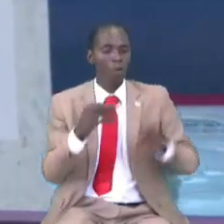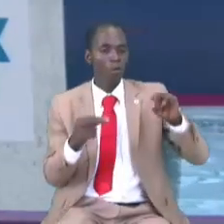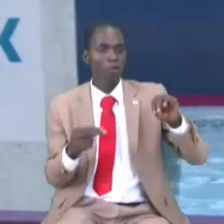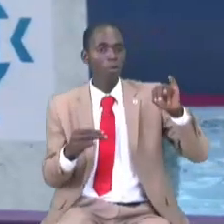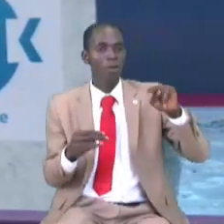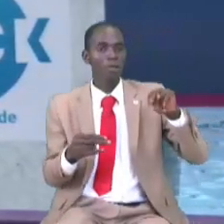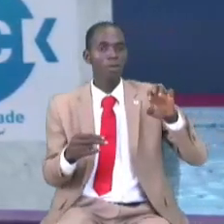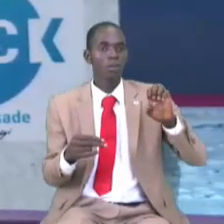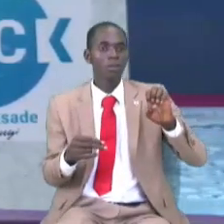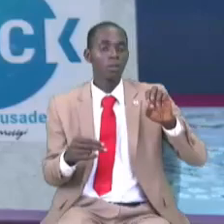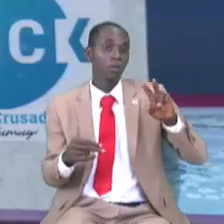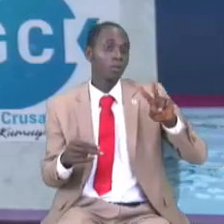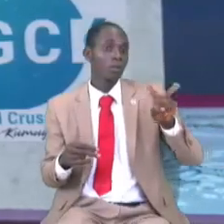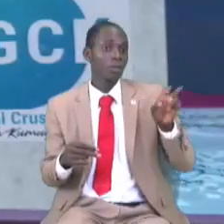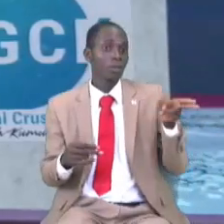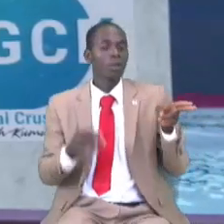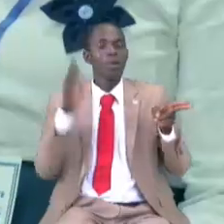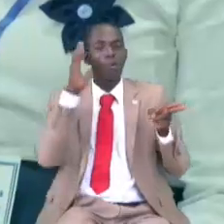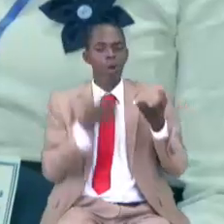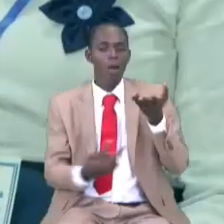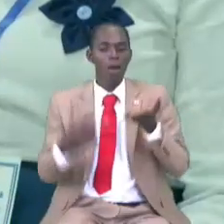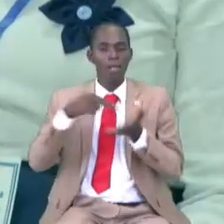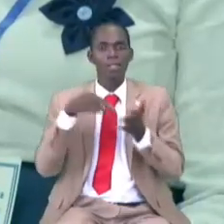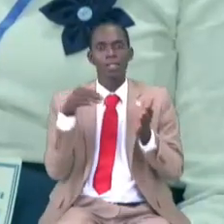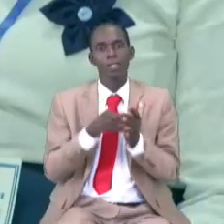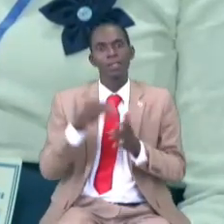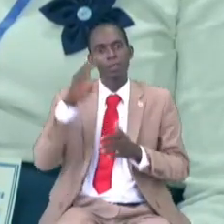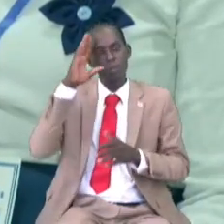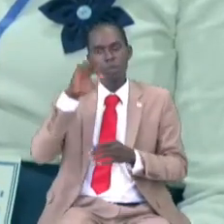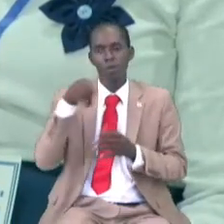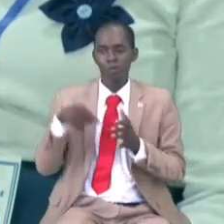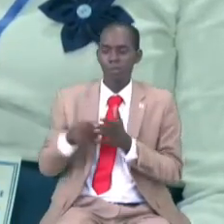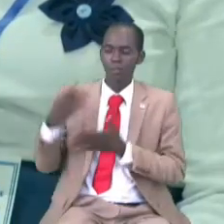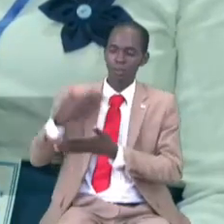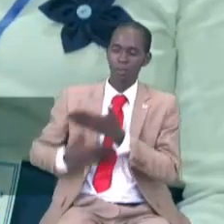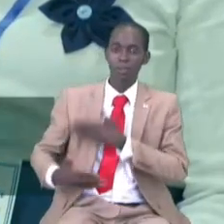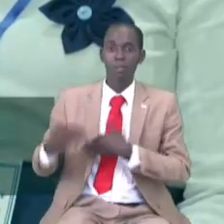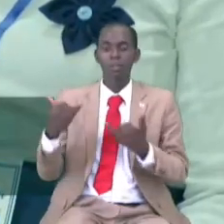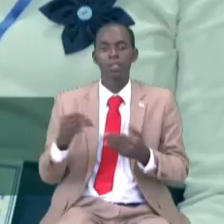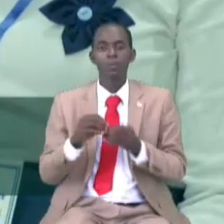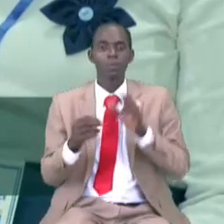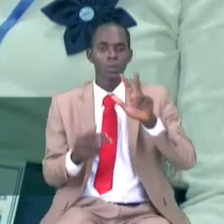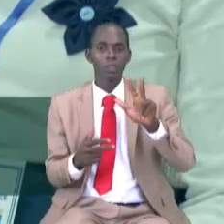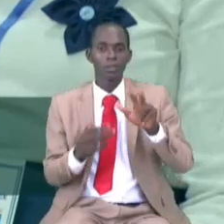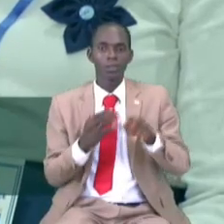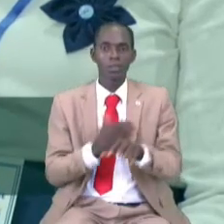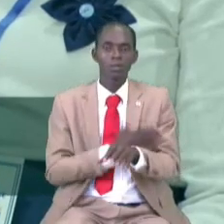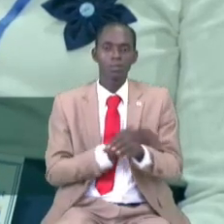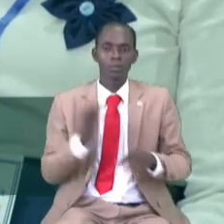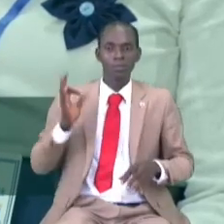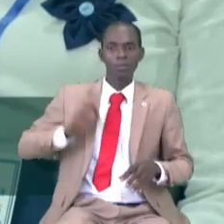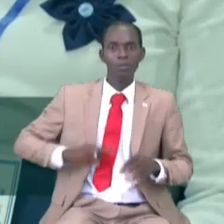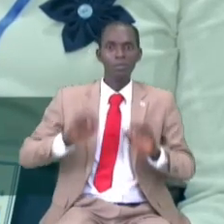three there. Number three, profitable repentance and supplication before